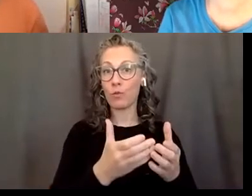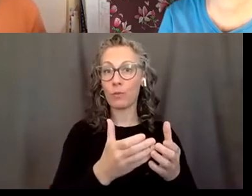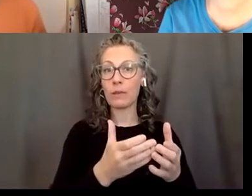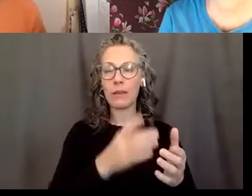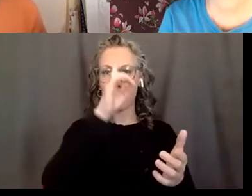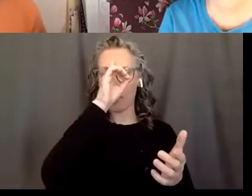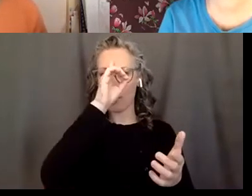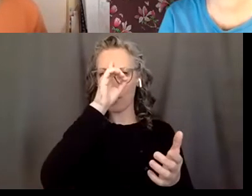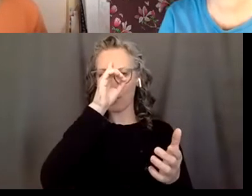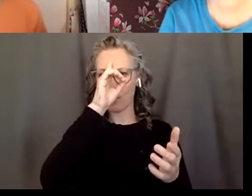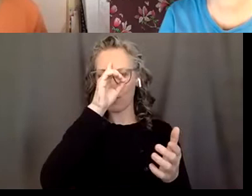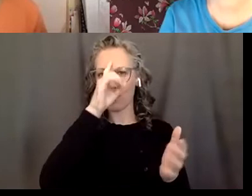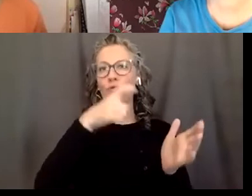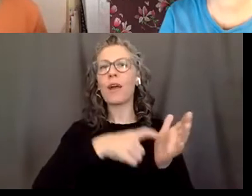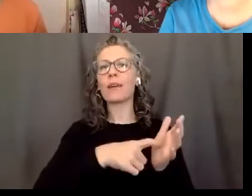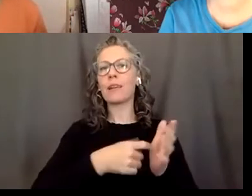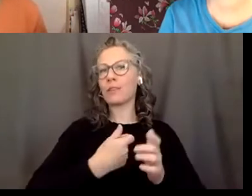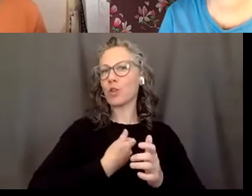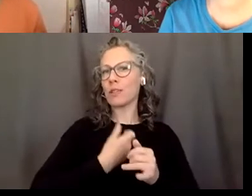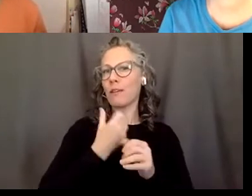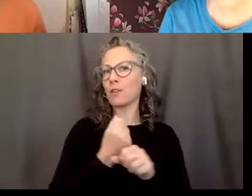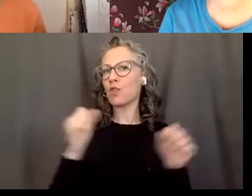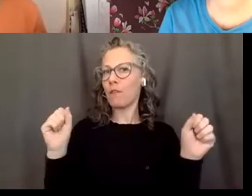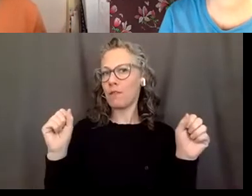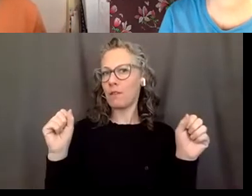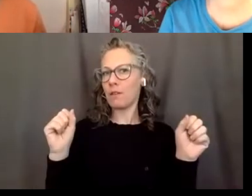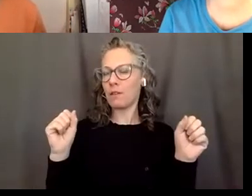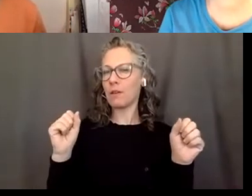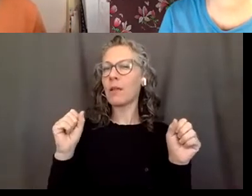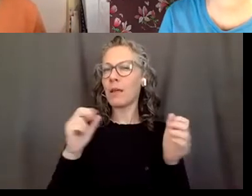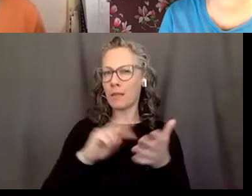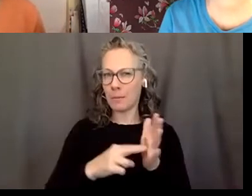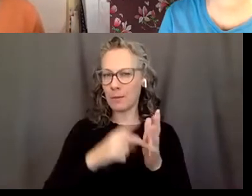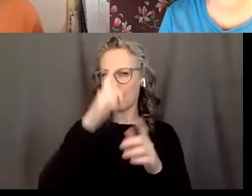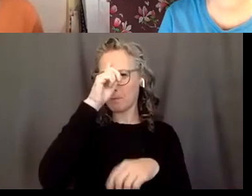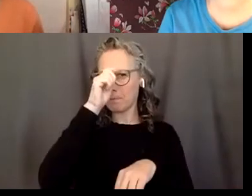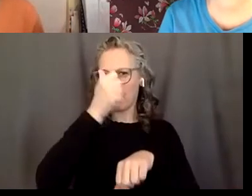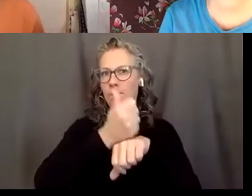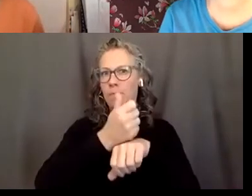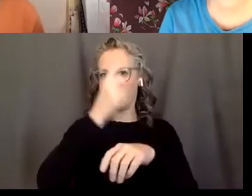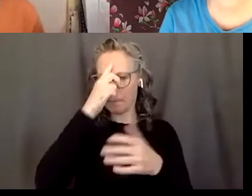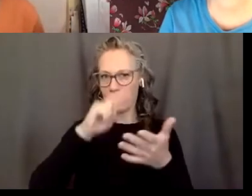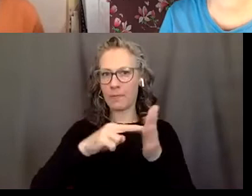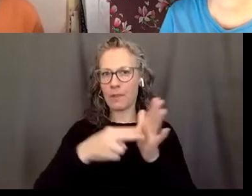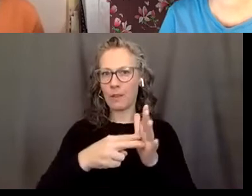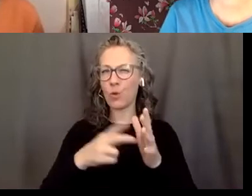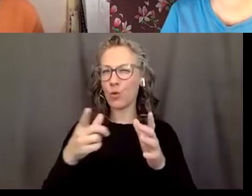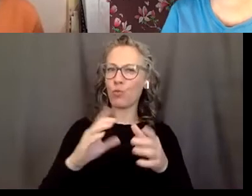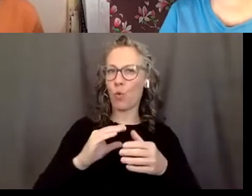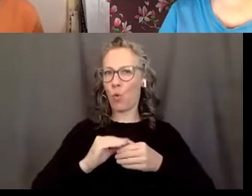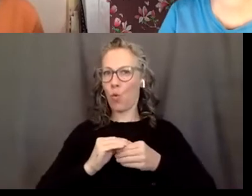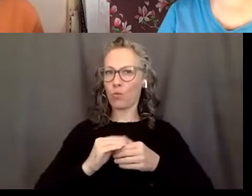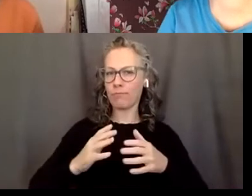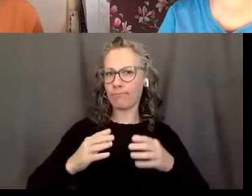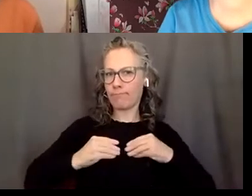own self-sovereignty. And it's by setting these intentions, you're really owning the power that you have. You know, we are